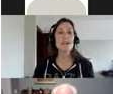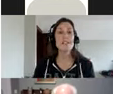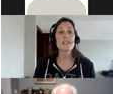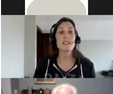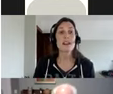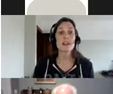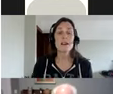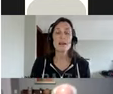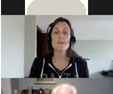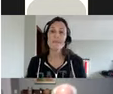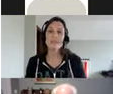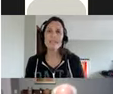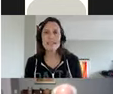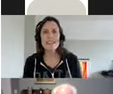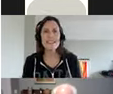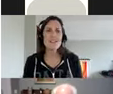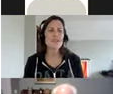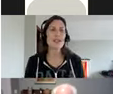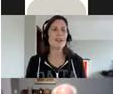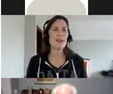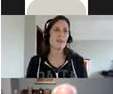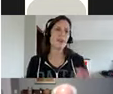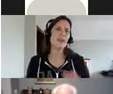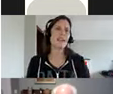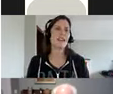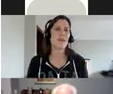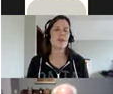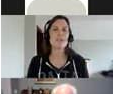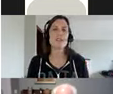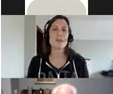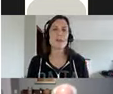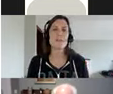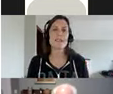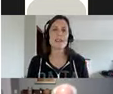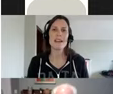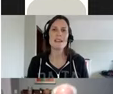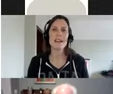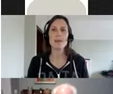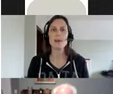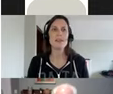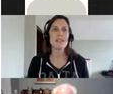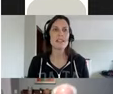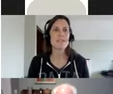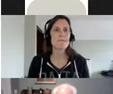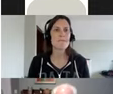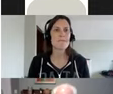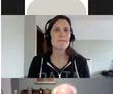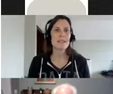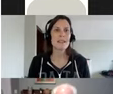have the equations in there. And I think it's really a fun paper. And you can get that from our research website at Tableau if you're